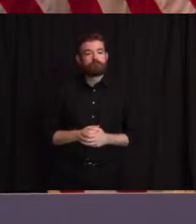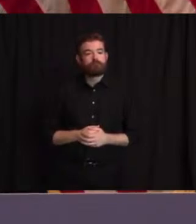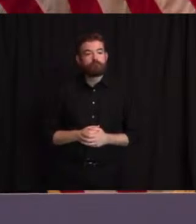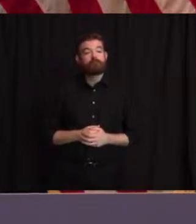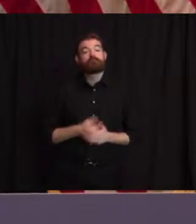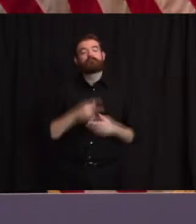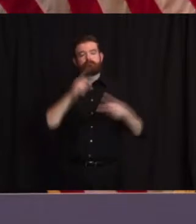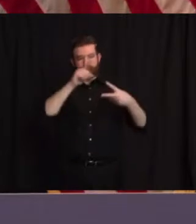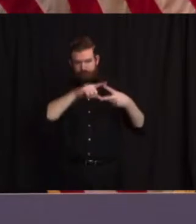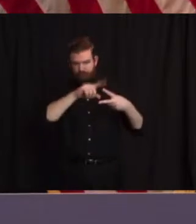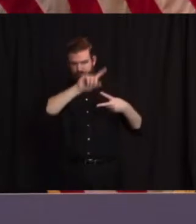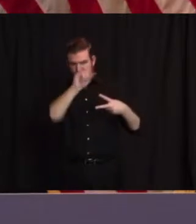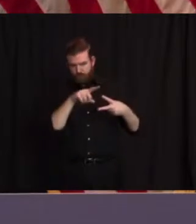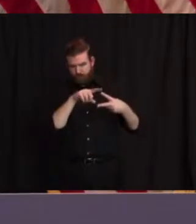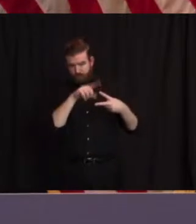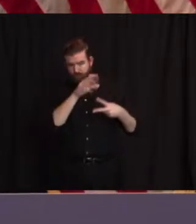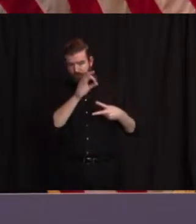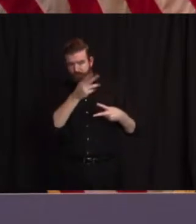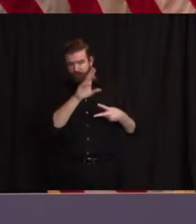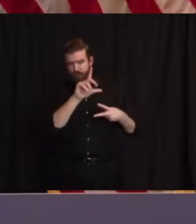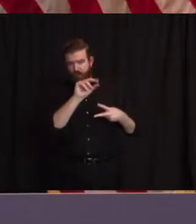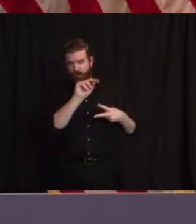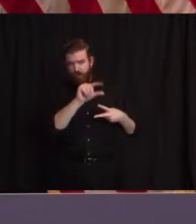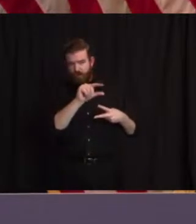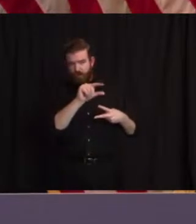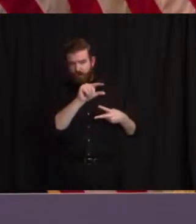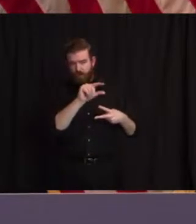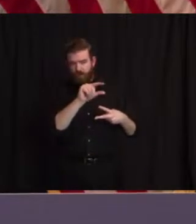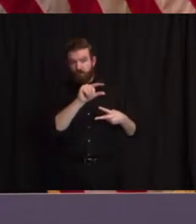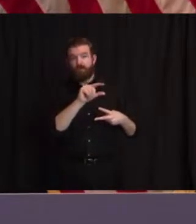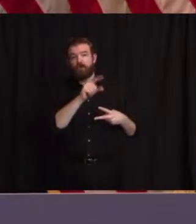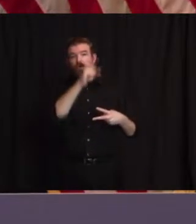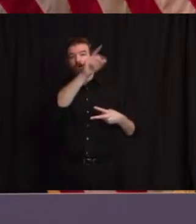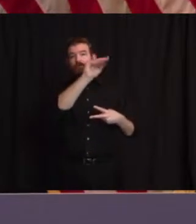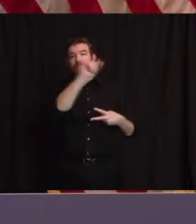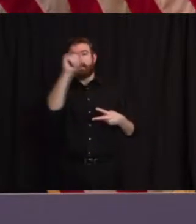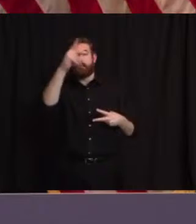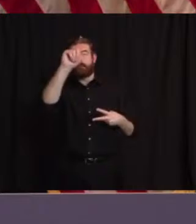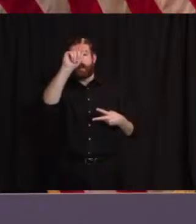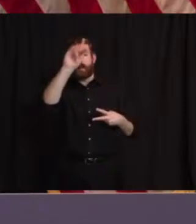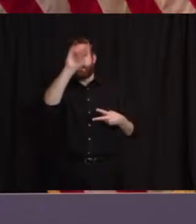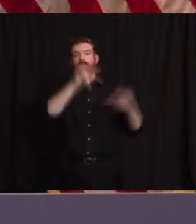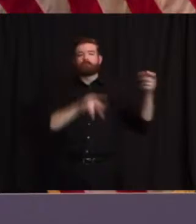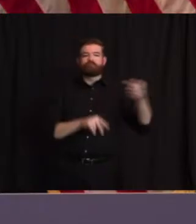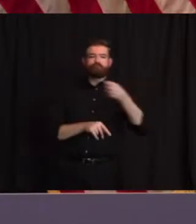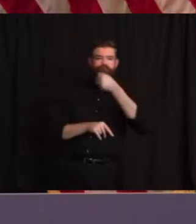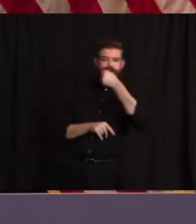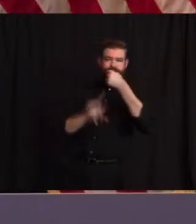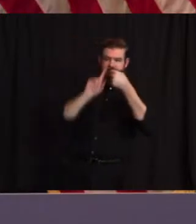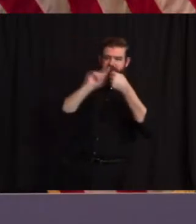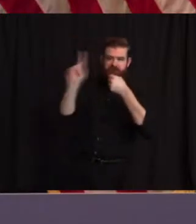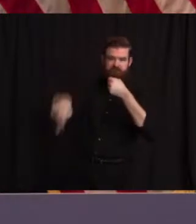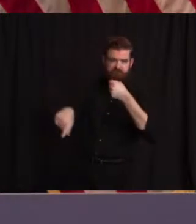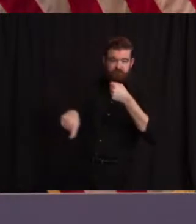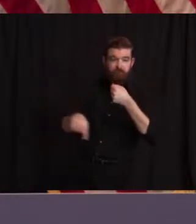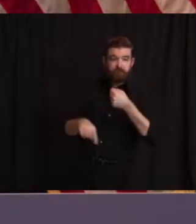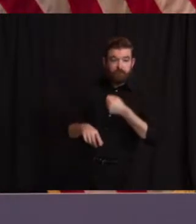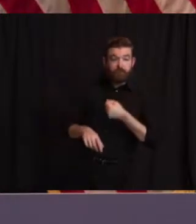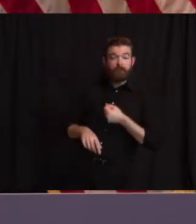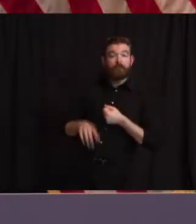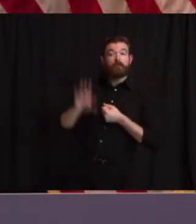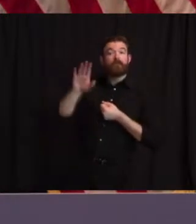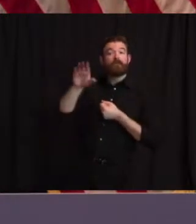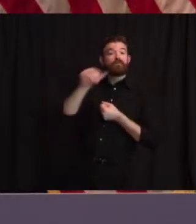Sure. So yesterday, the Civil Service Commission relaxed some rules or regulations that would allow for a voluntary furlough in